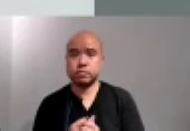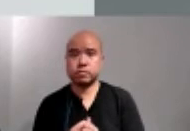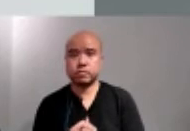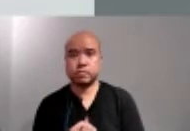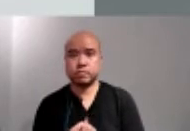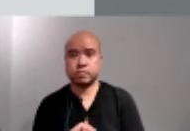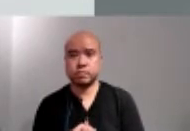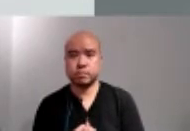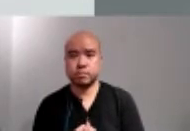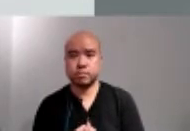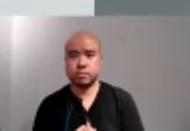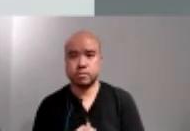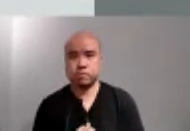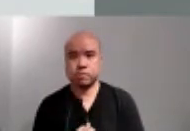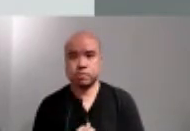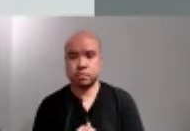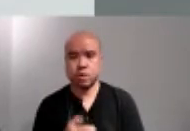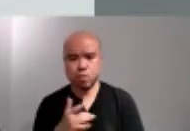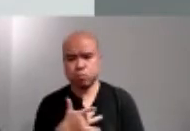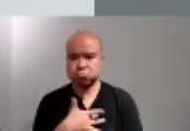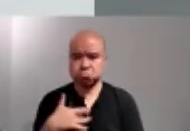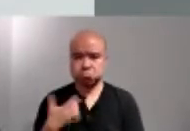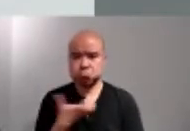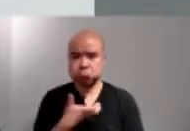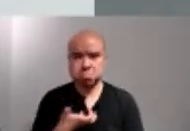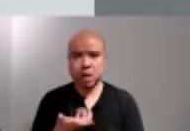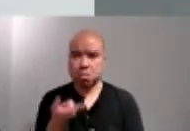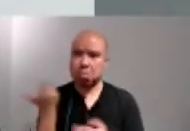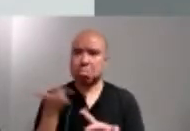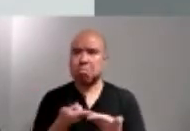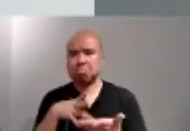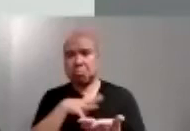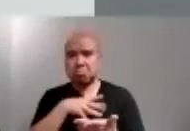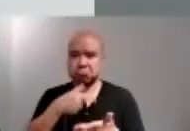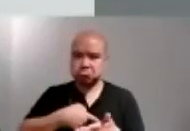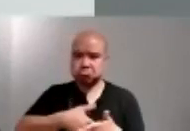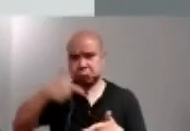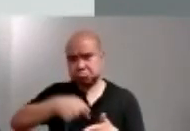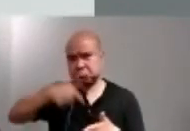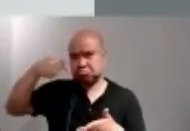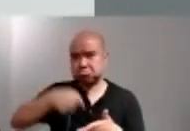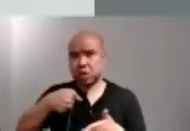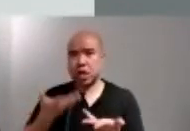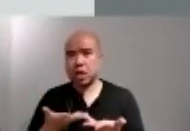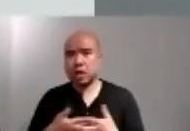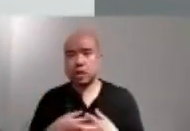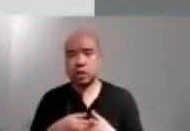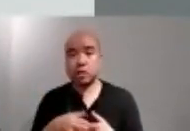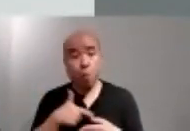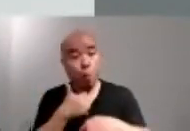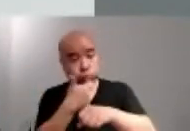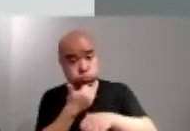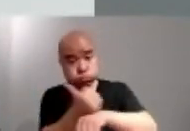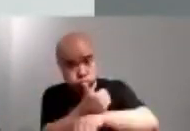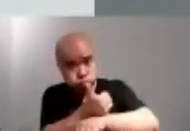Despite the uncertainties posed by the pandemic, social entrepreneurs are met with fresh opportunities to develop